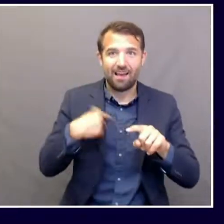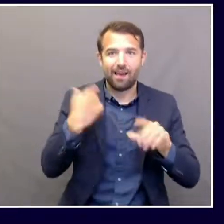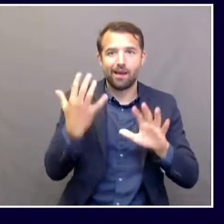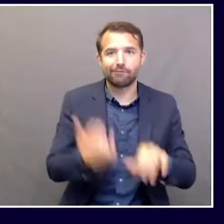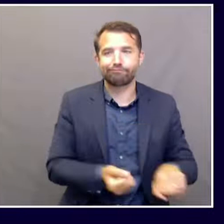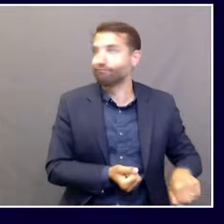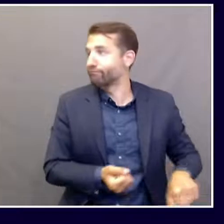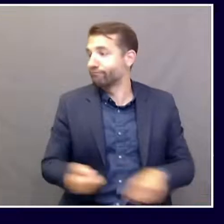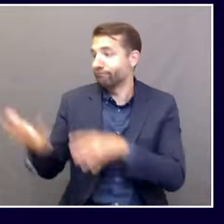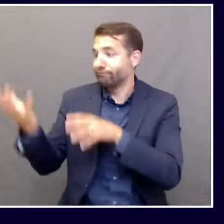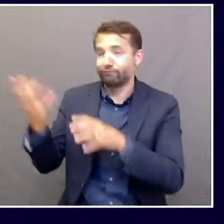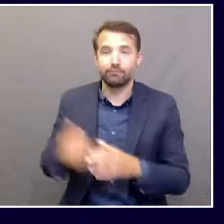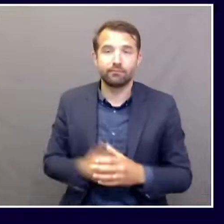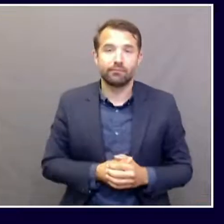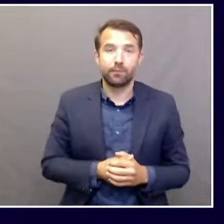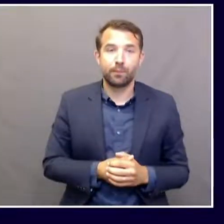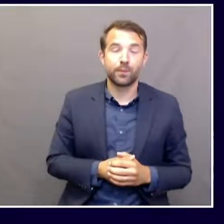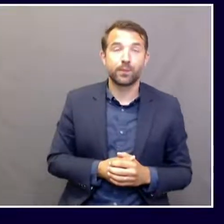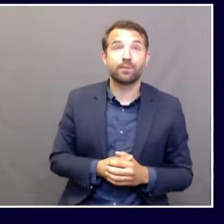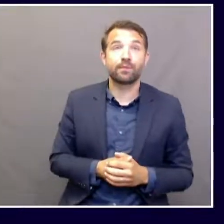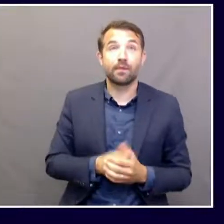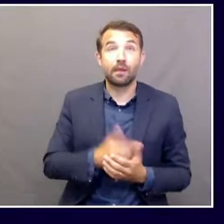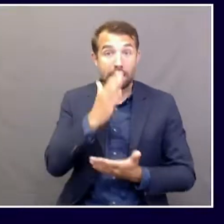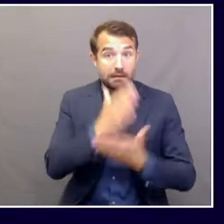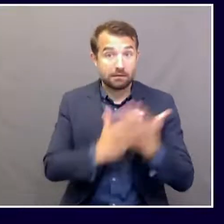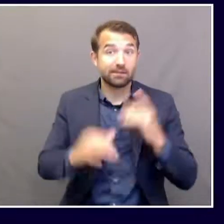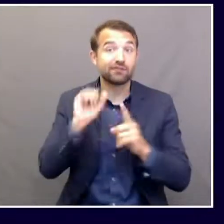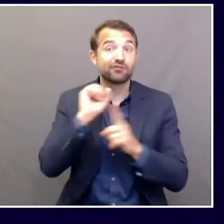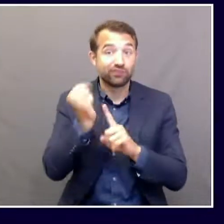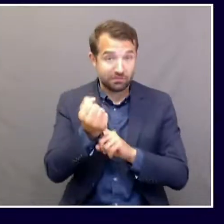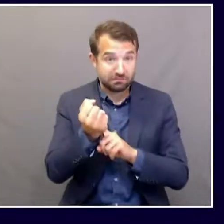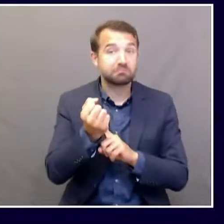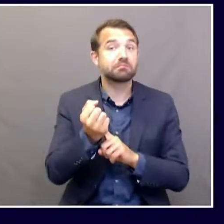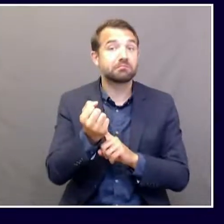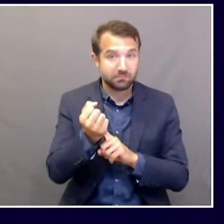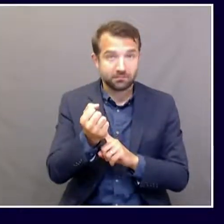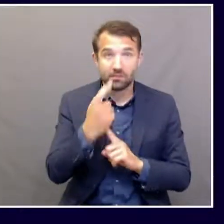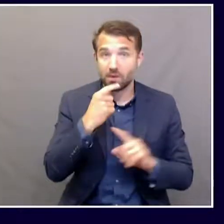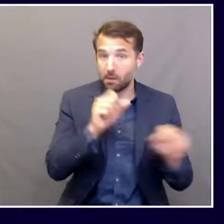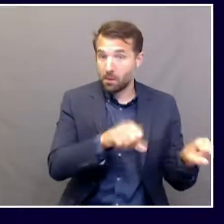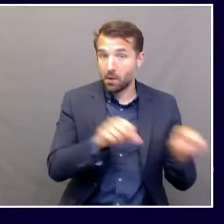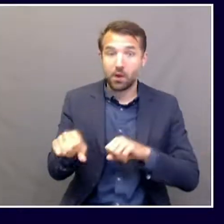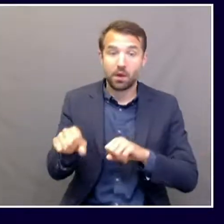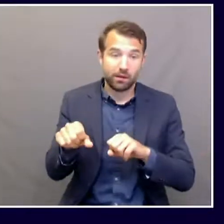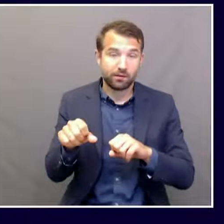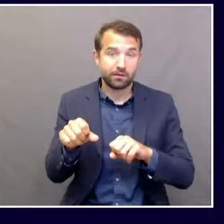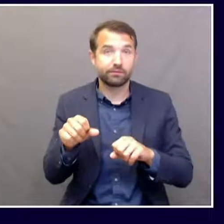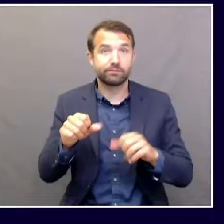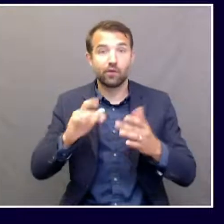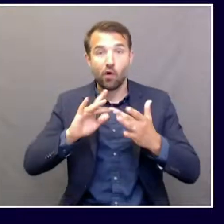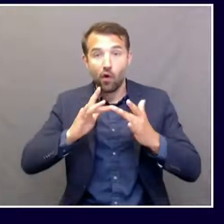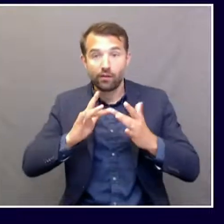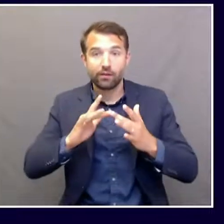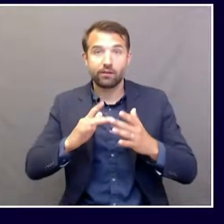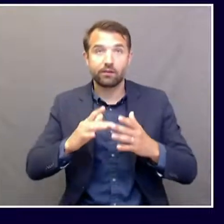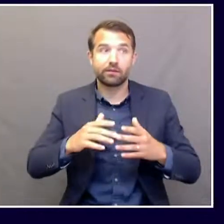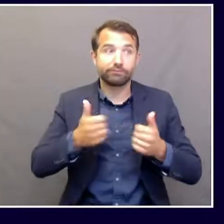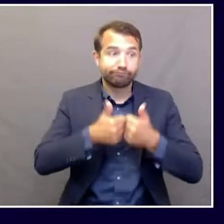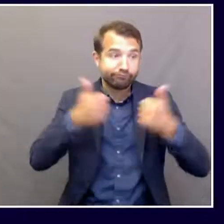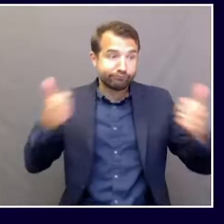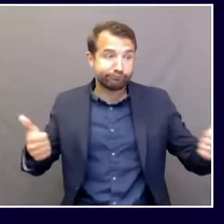circumstances where remote education is preferable, and that's something that I think the Department of Education will be working with school districts